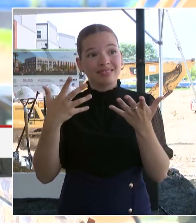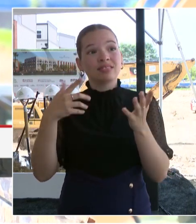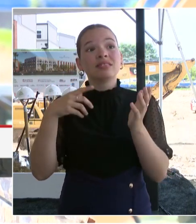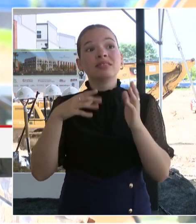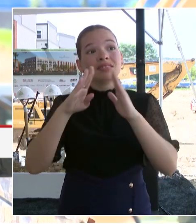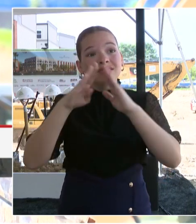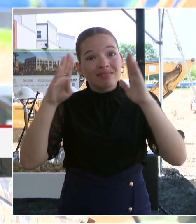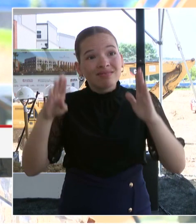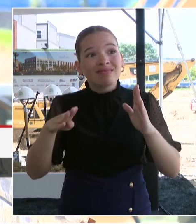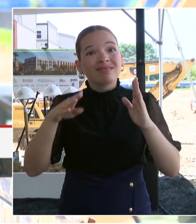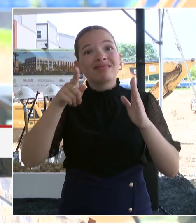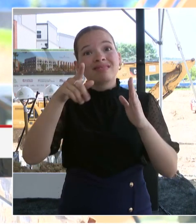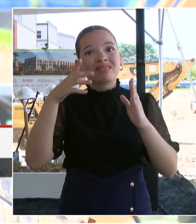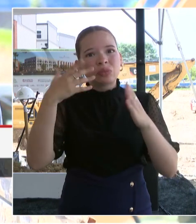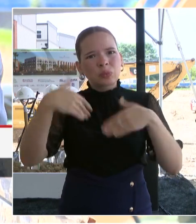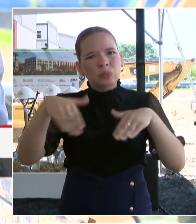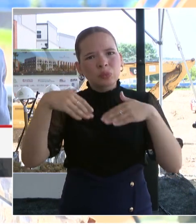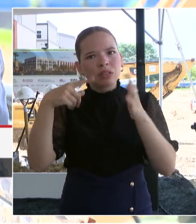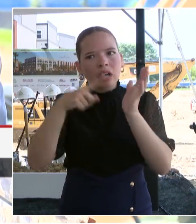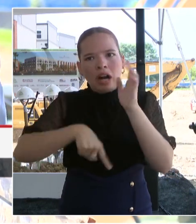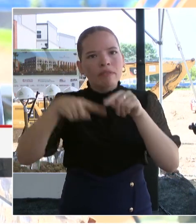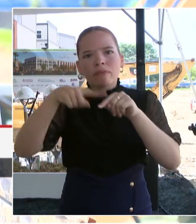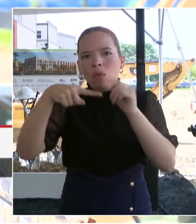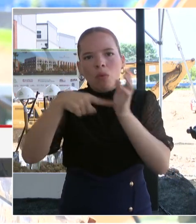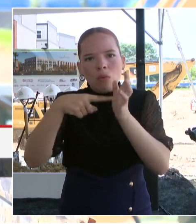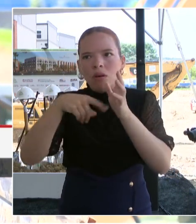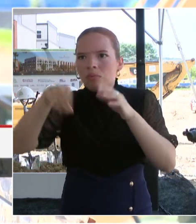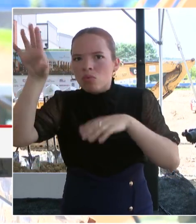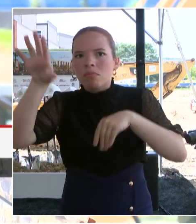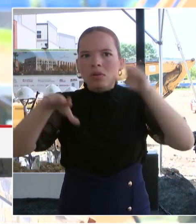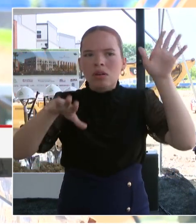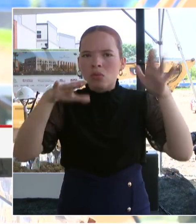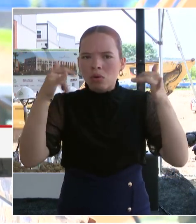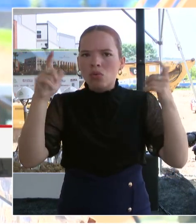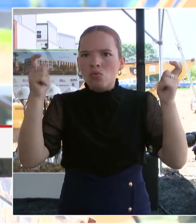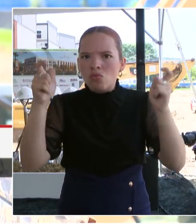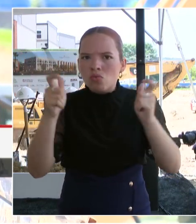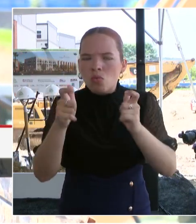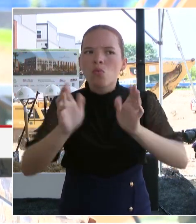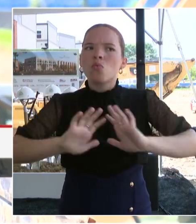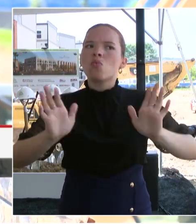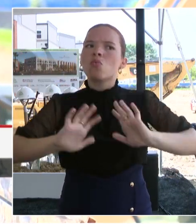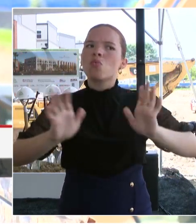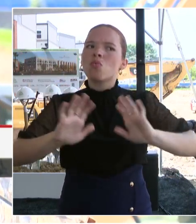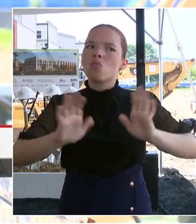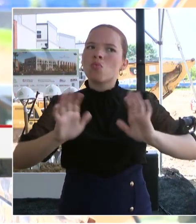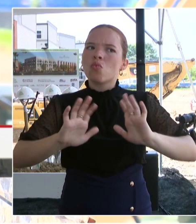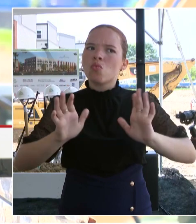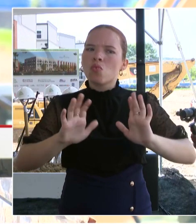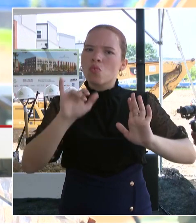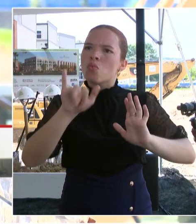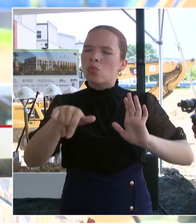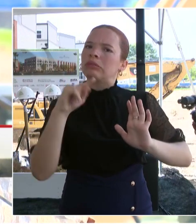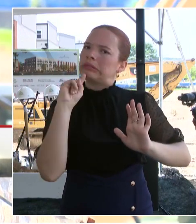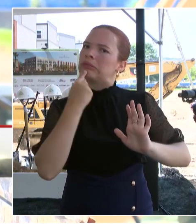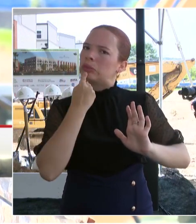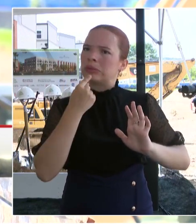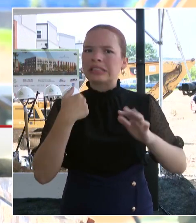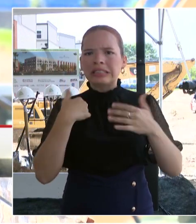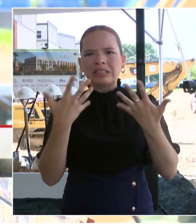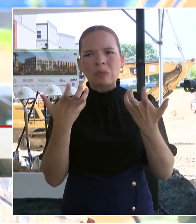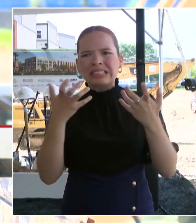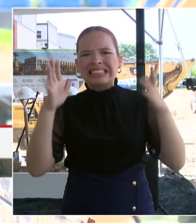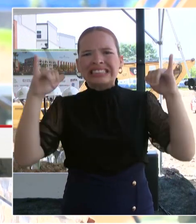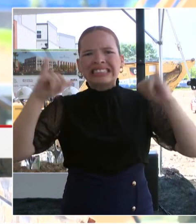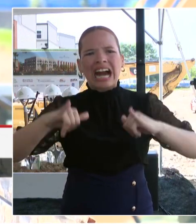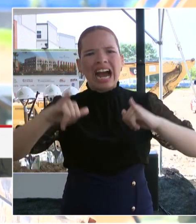preventing displacement requires projects just like this one that are all affordable, including units that are deeply affordable for families who need